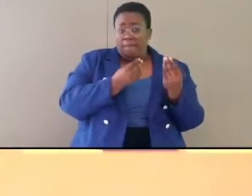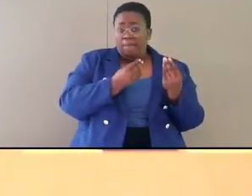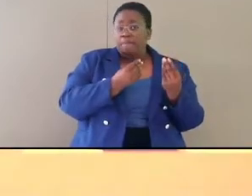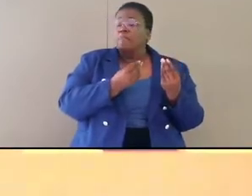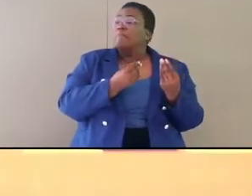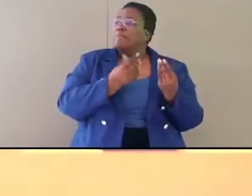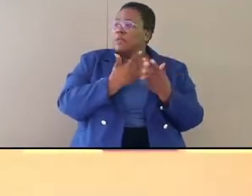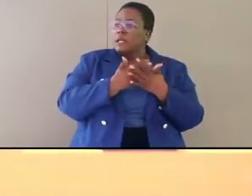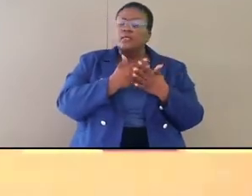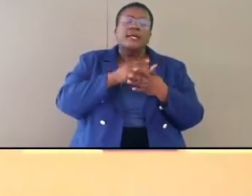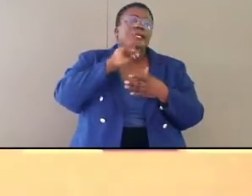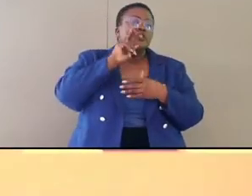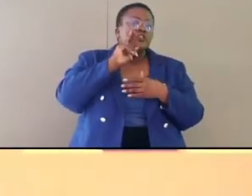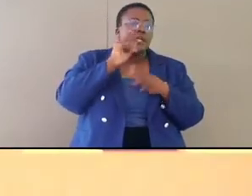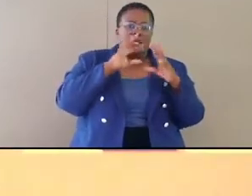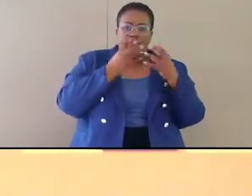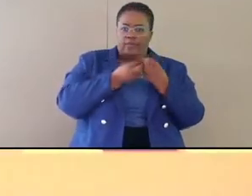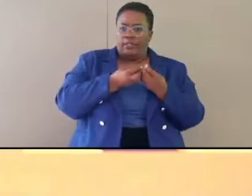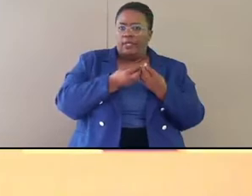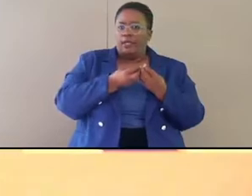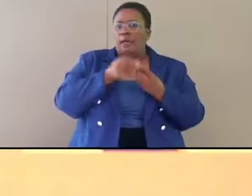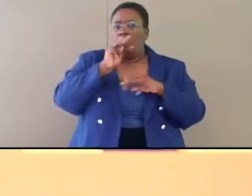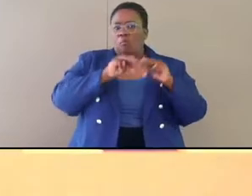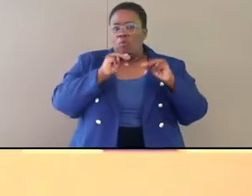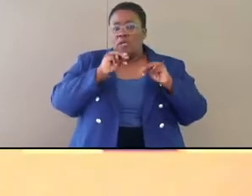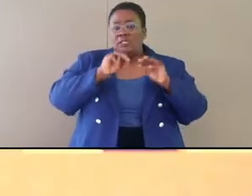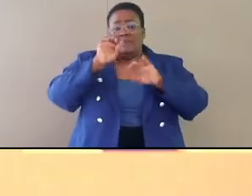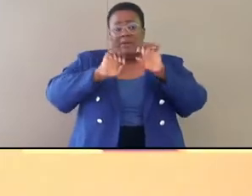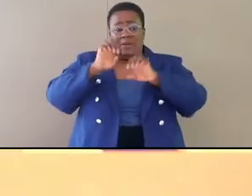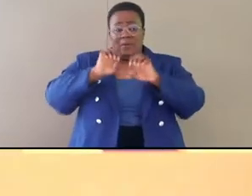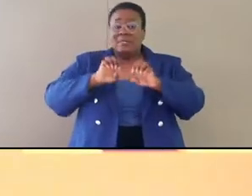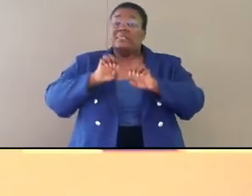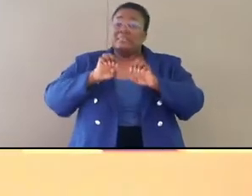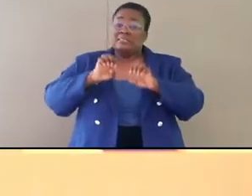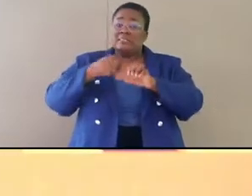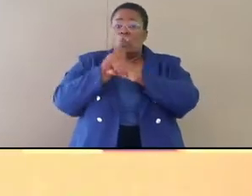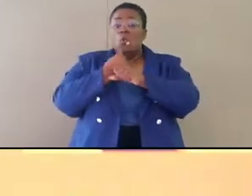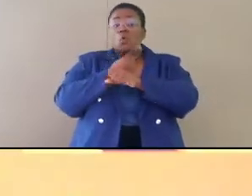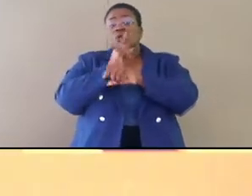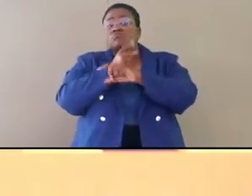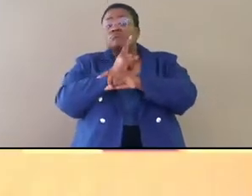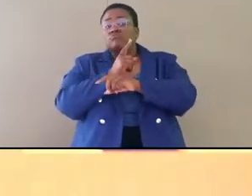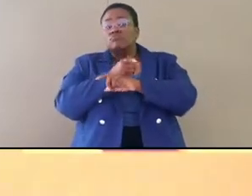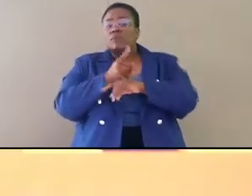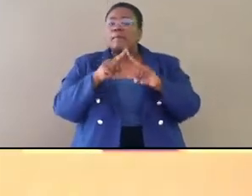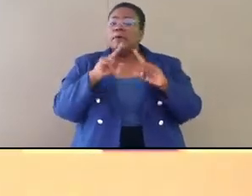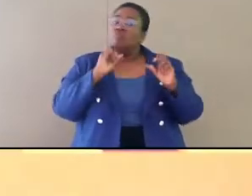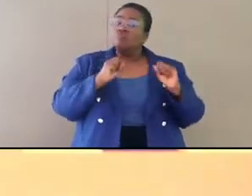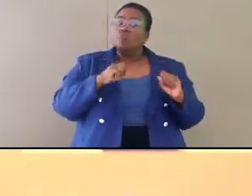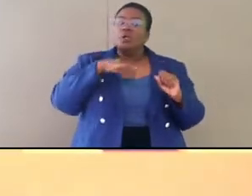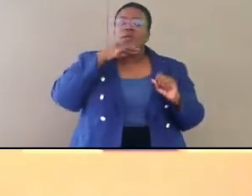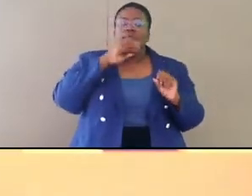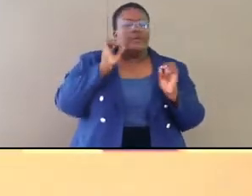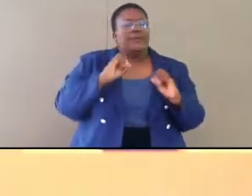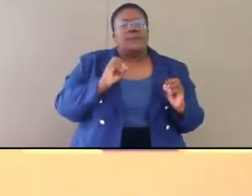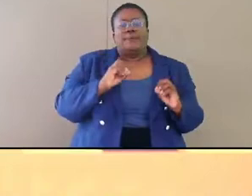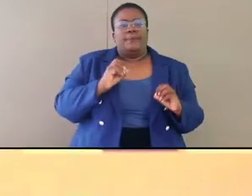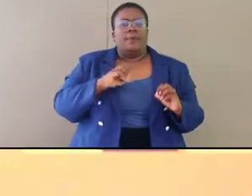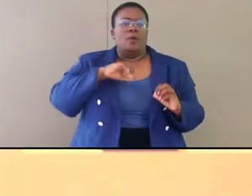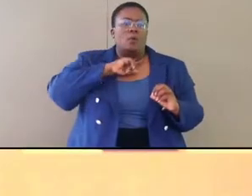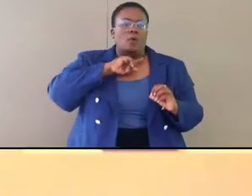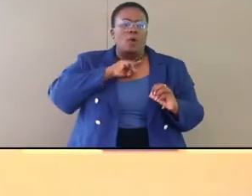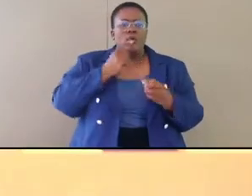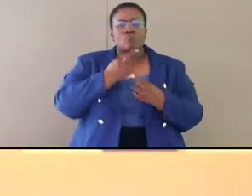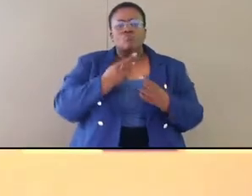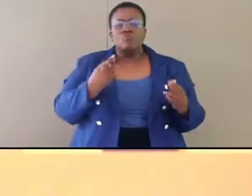evaluation cracks they whip on us in many instances but they're still not strong enough because I don't think they have